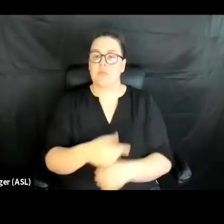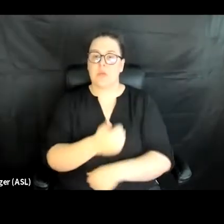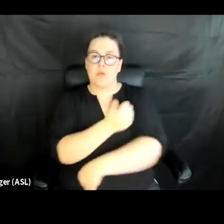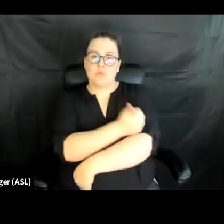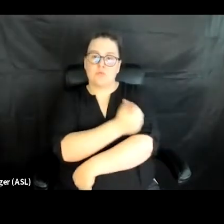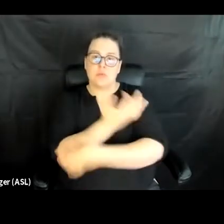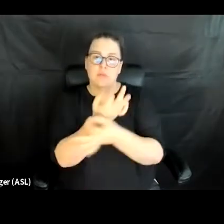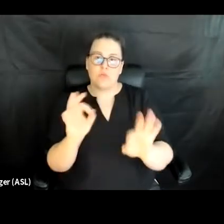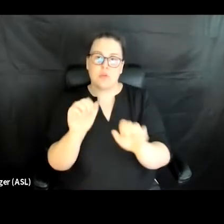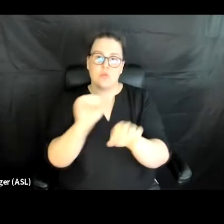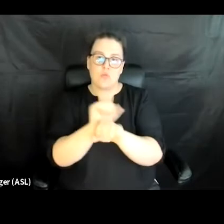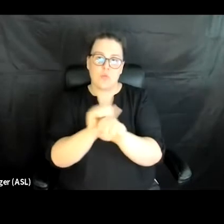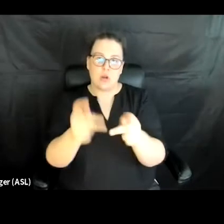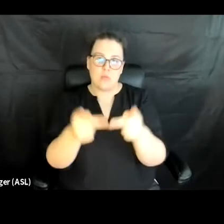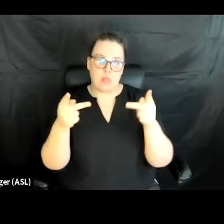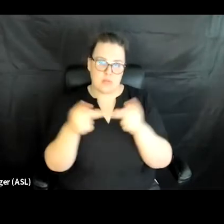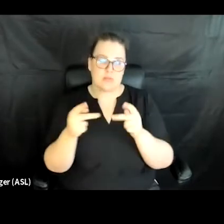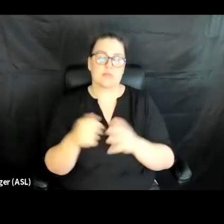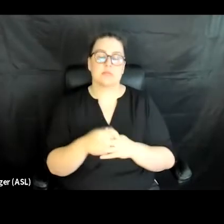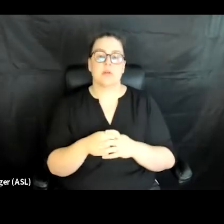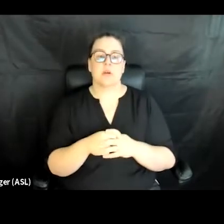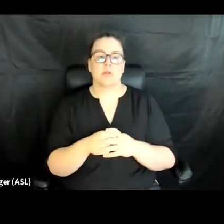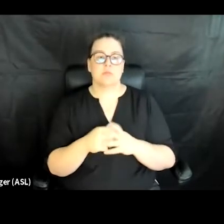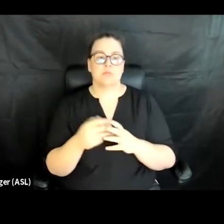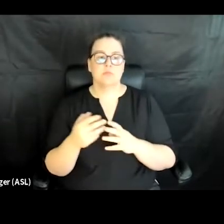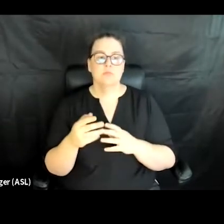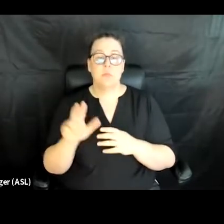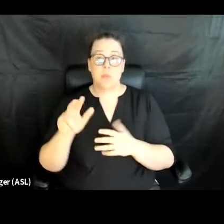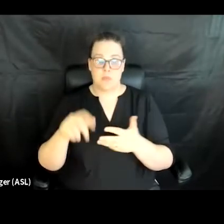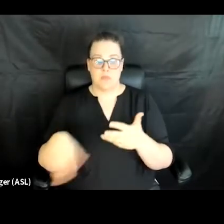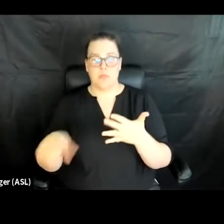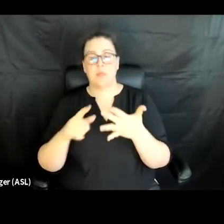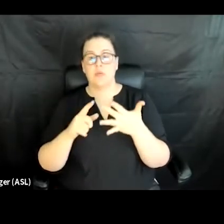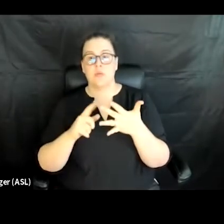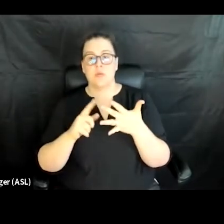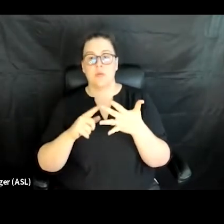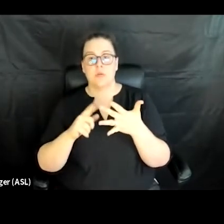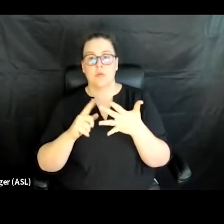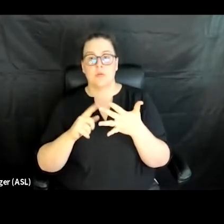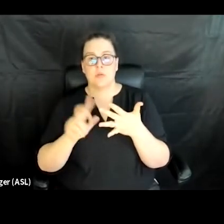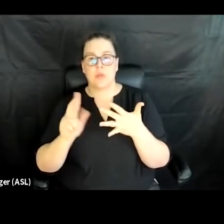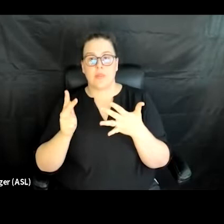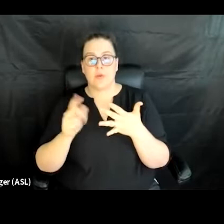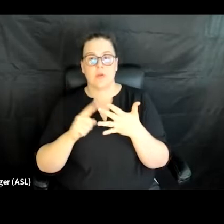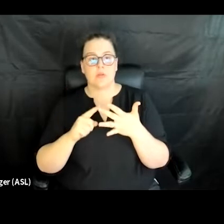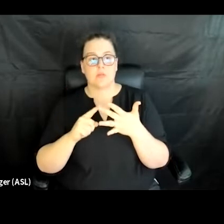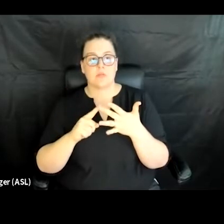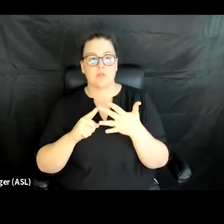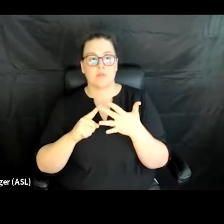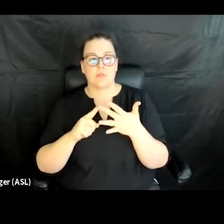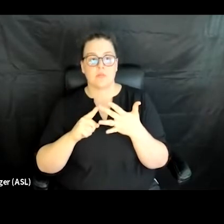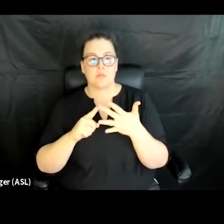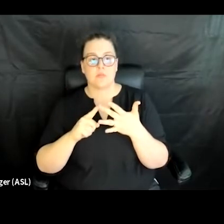including diversion programs. A third topic we're looking at for the